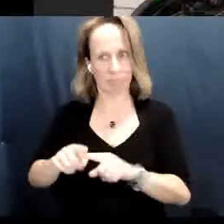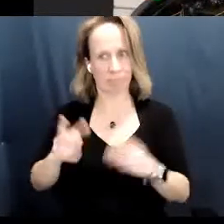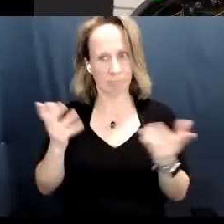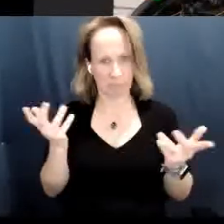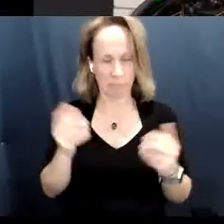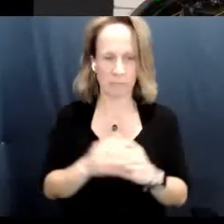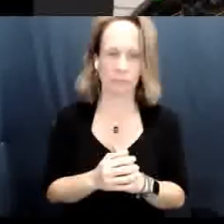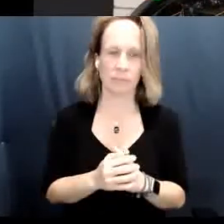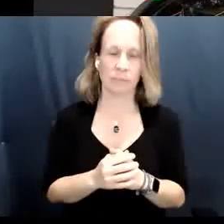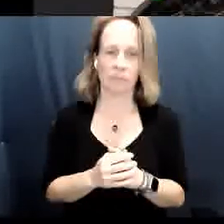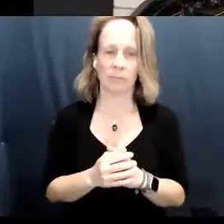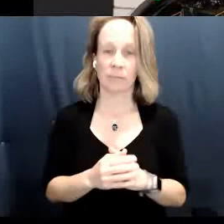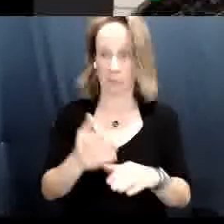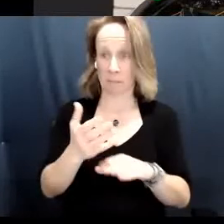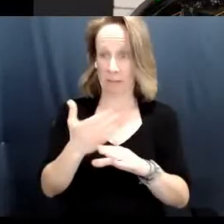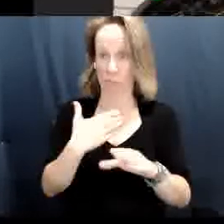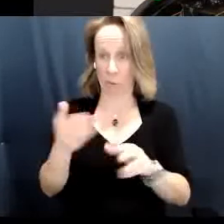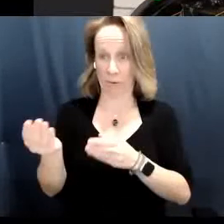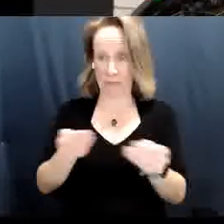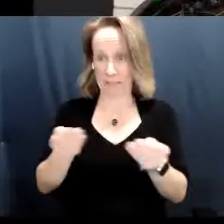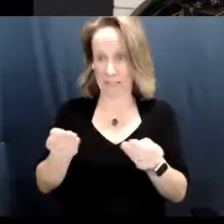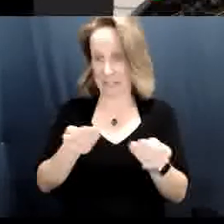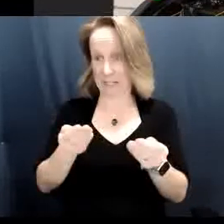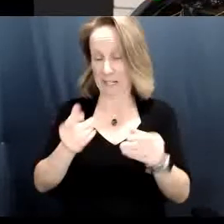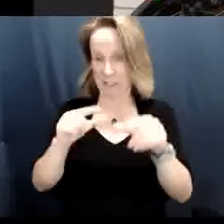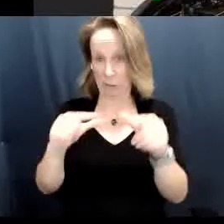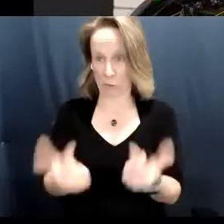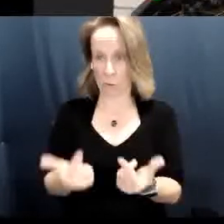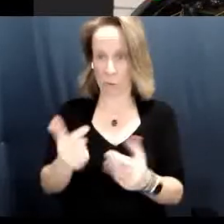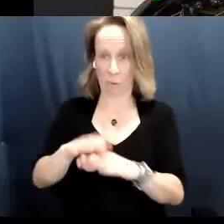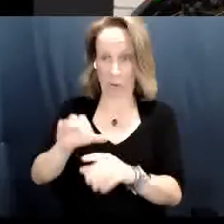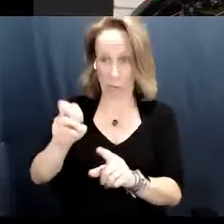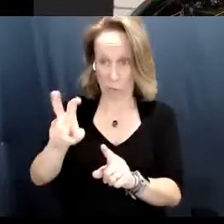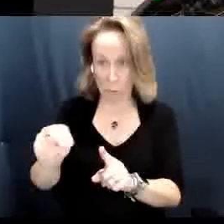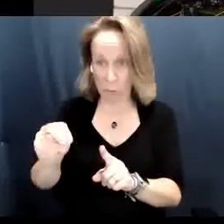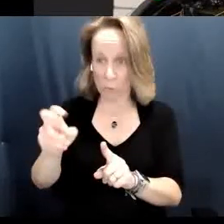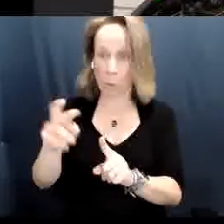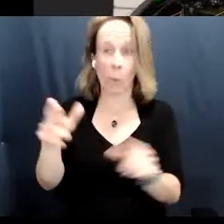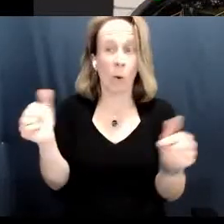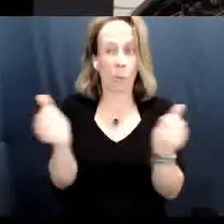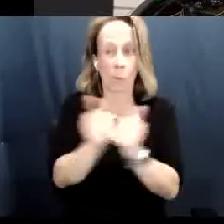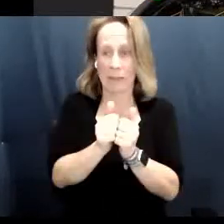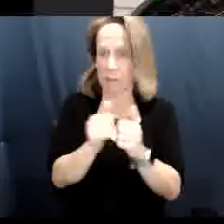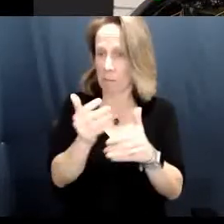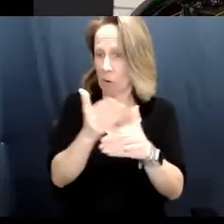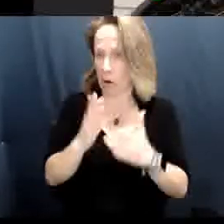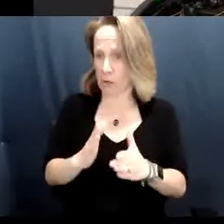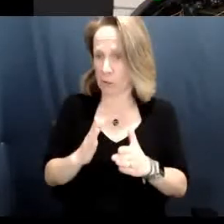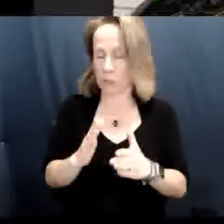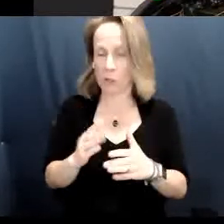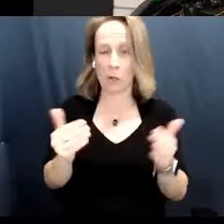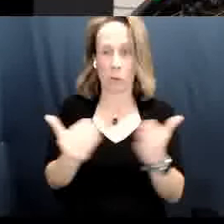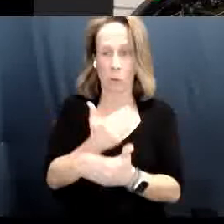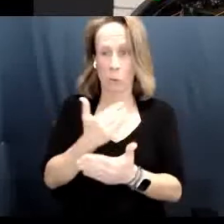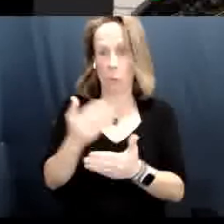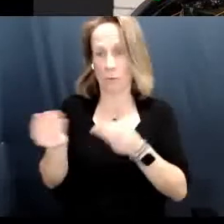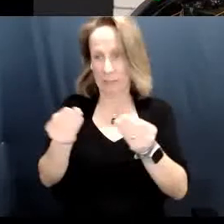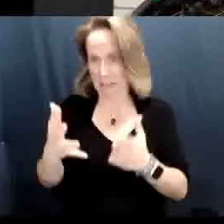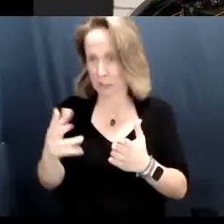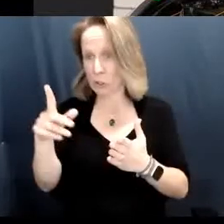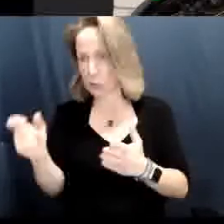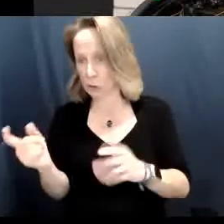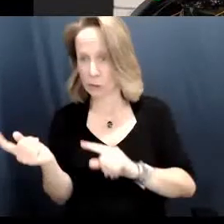Before facilitating a support group on your own or even with a partner, new facilitators should shadow experienced